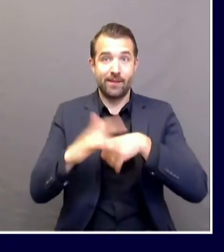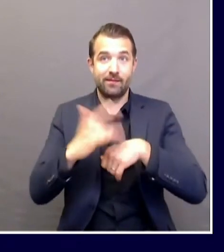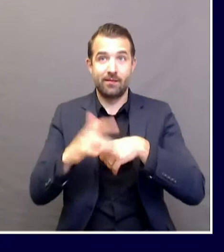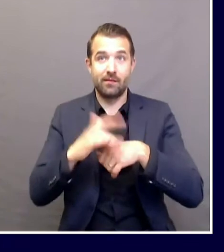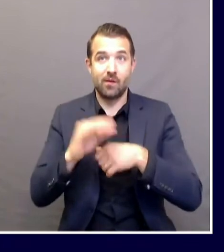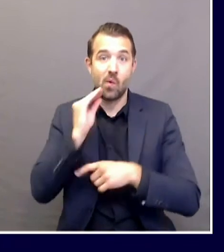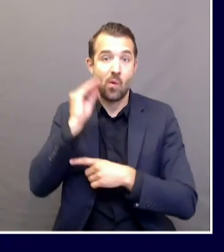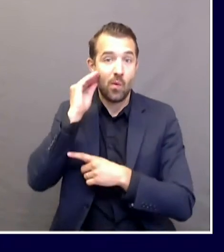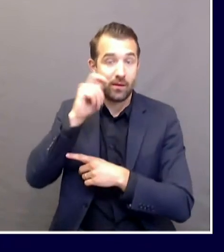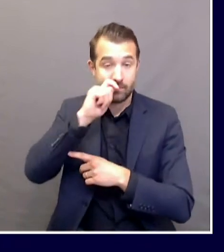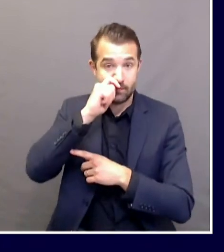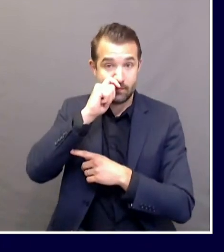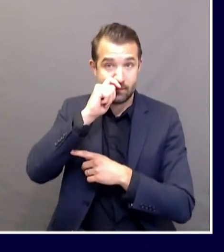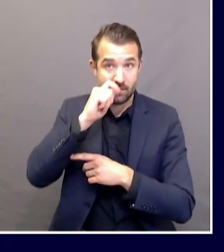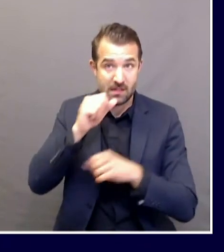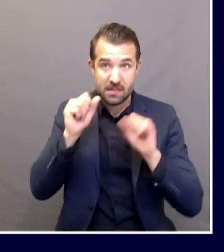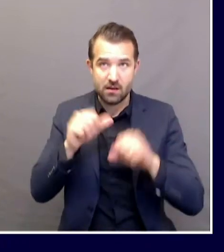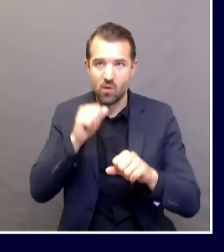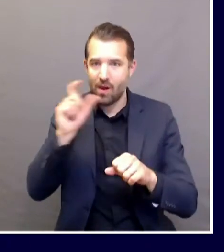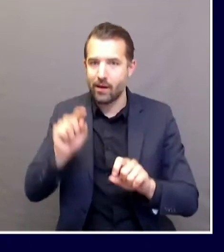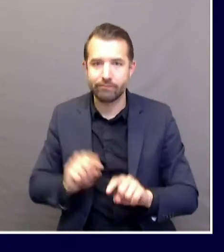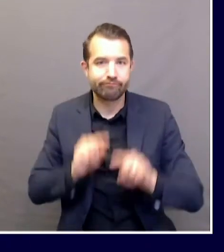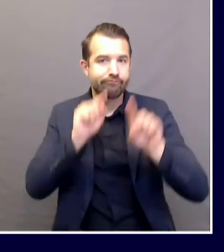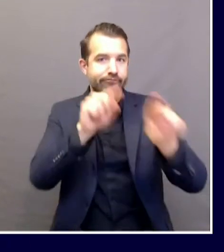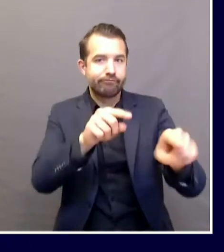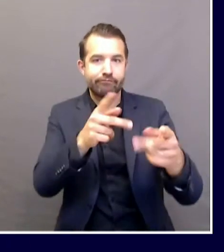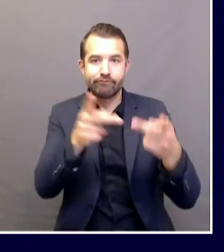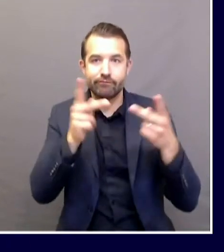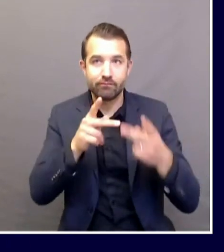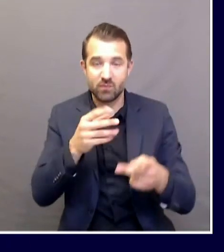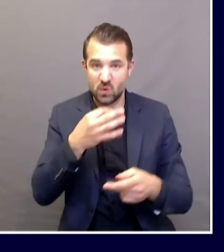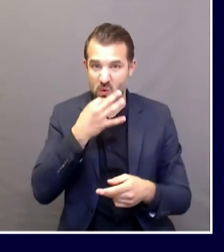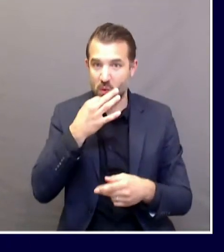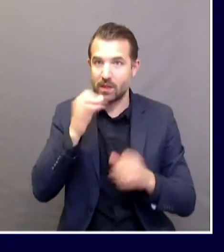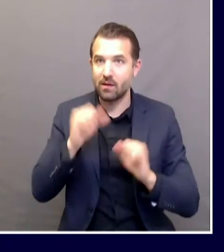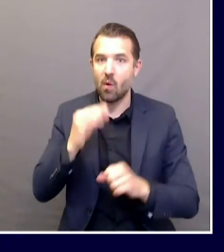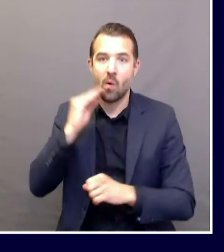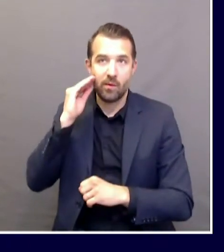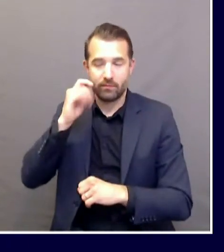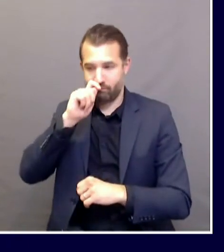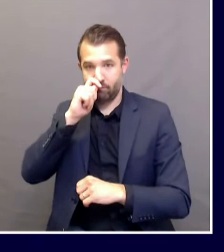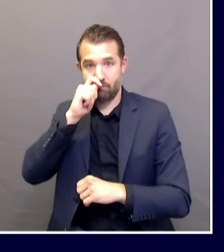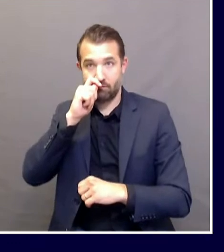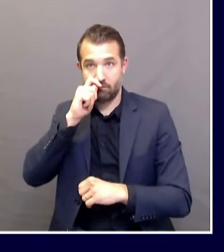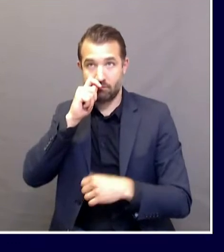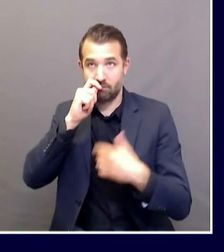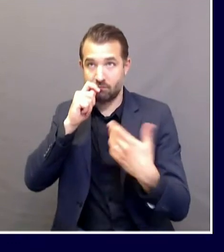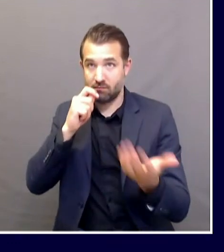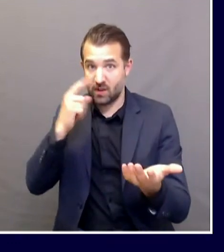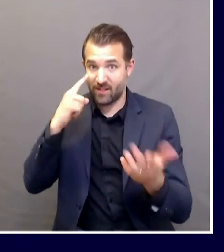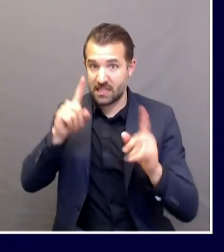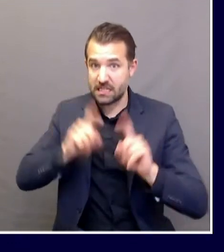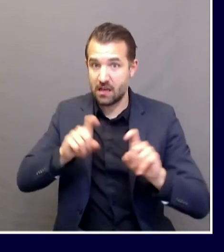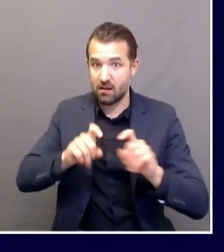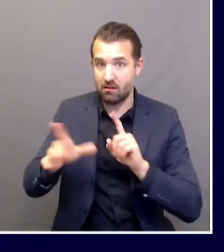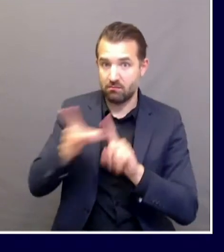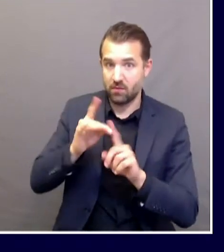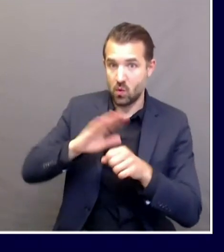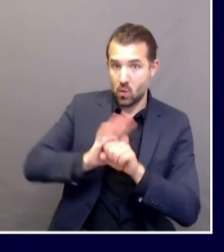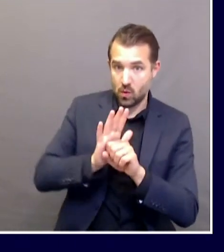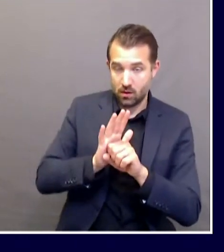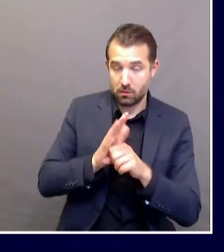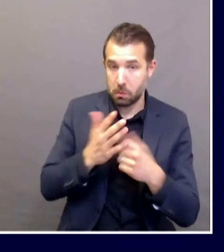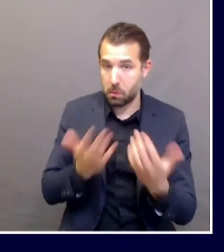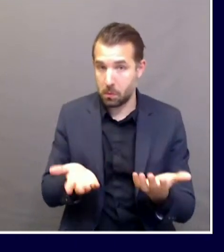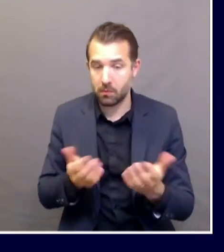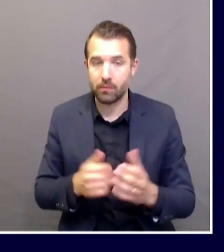can you speak to their relative reliability and the people that are